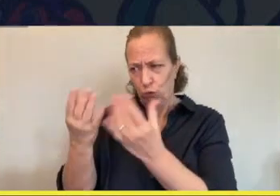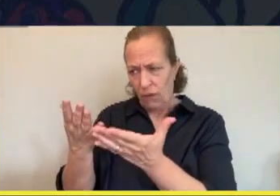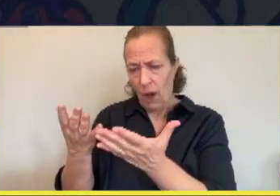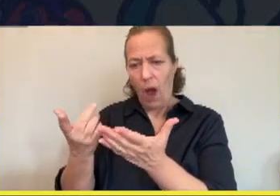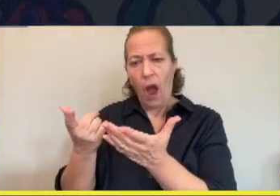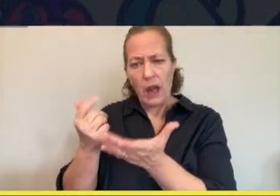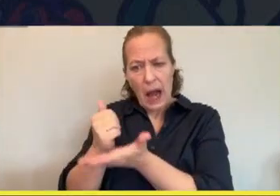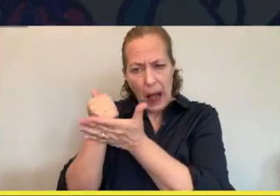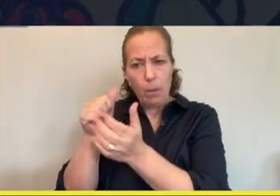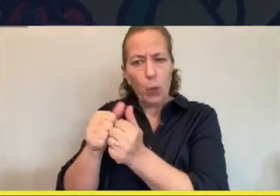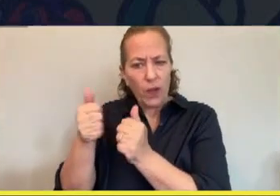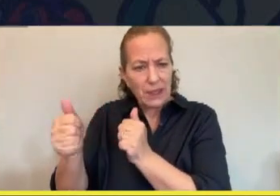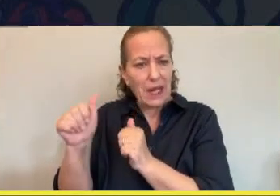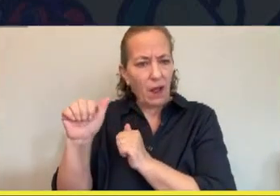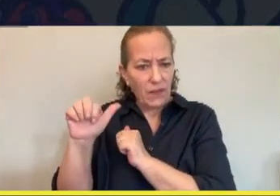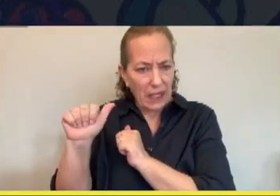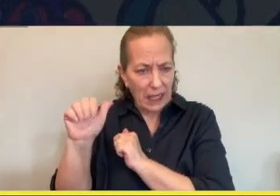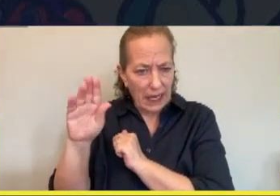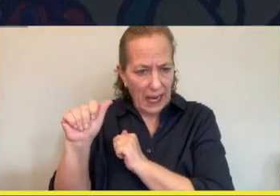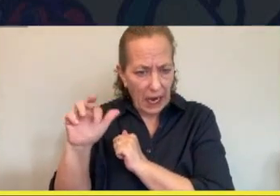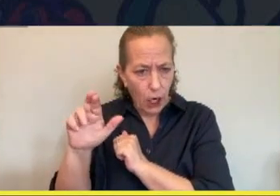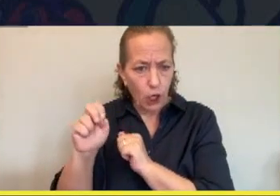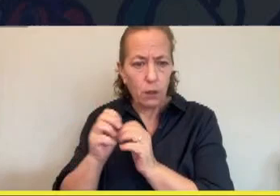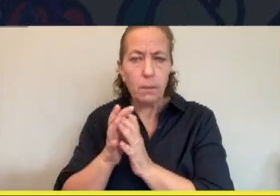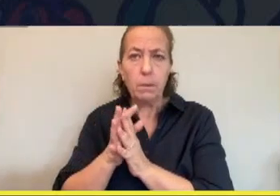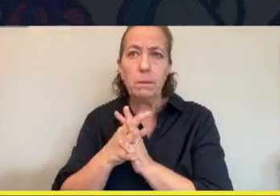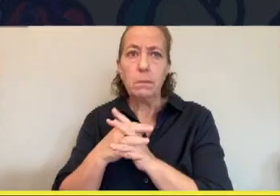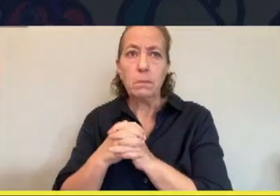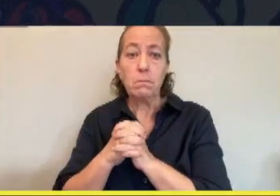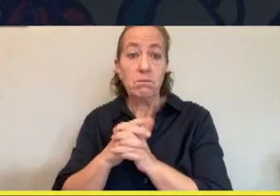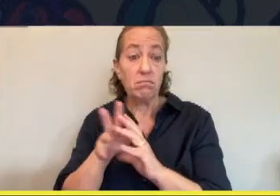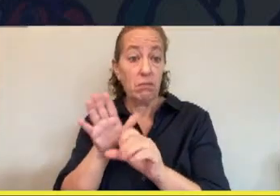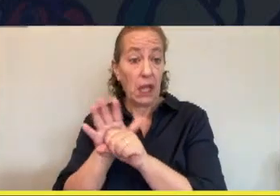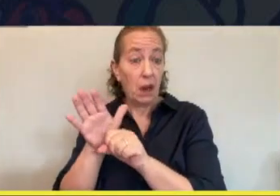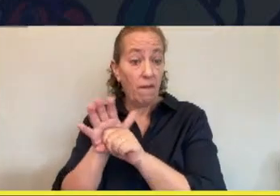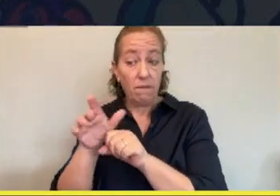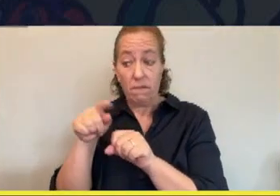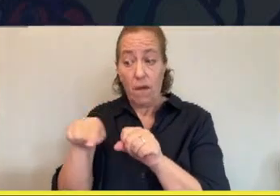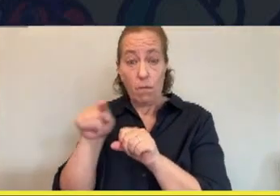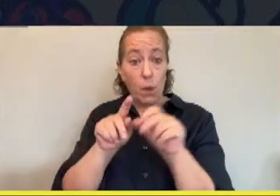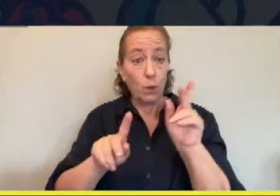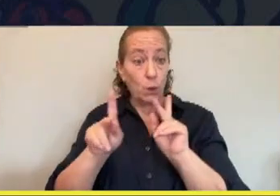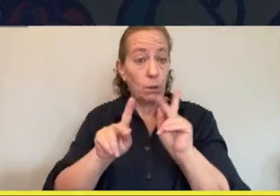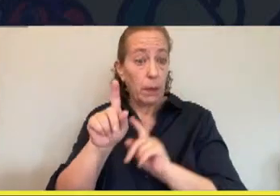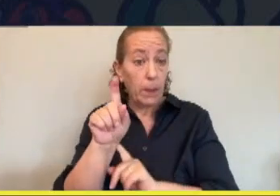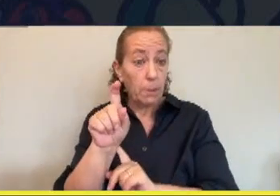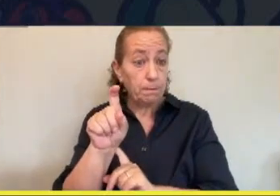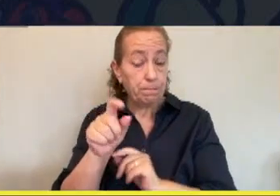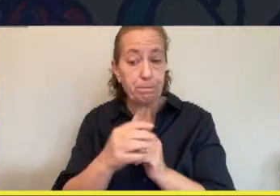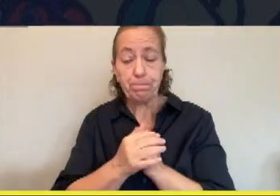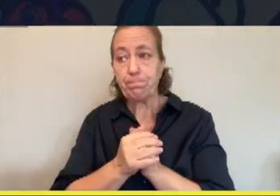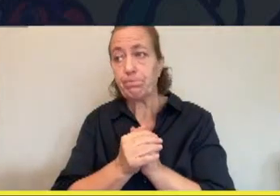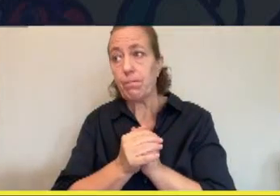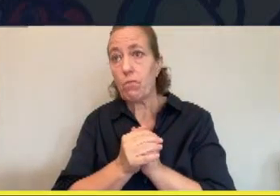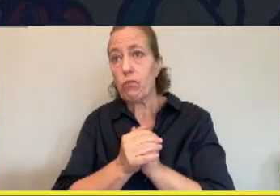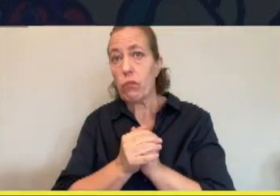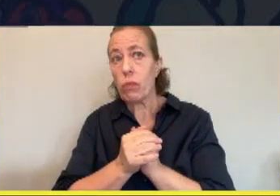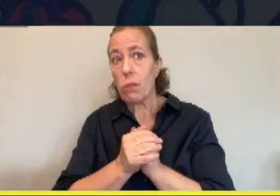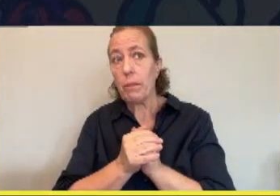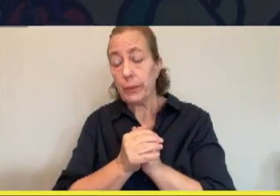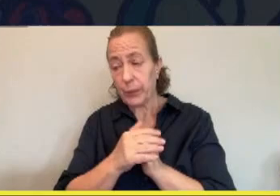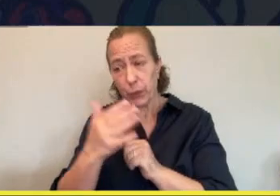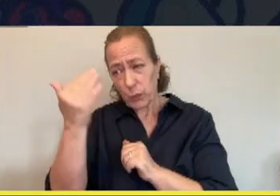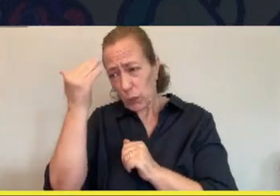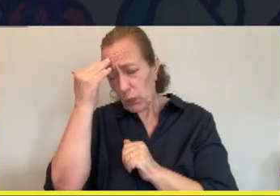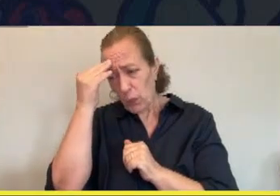self-care. But are there enough of those folks? And we know that there are chronic workforce shortages in this